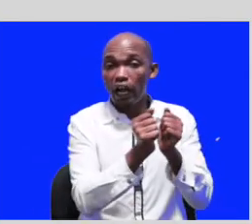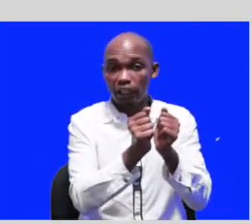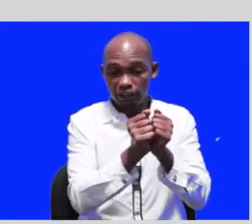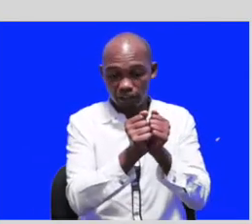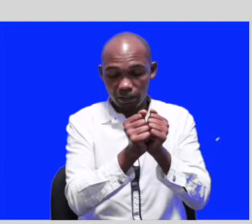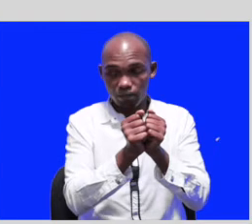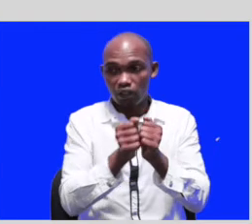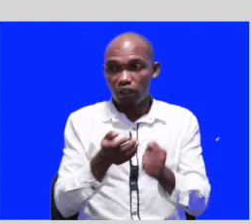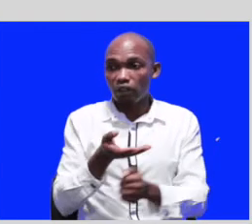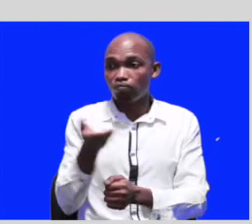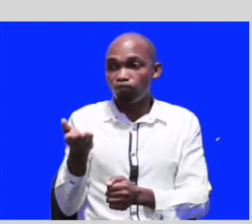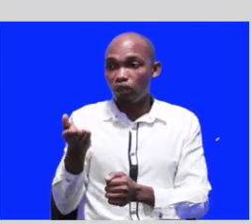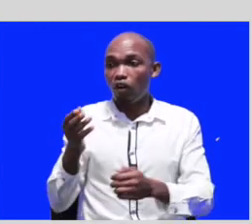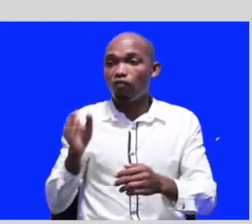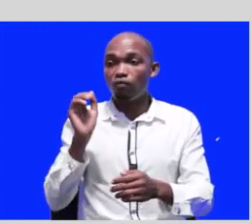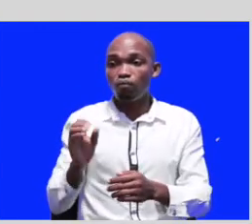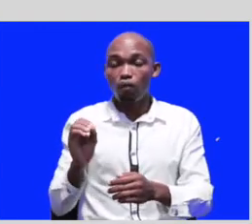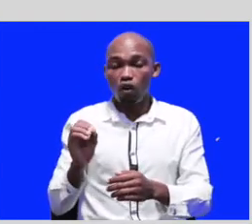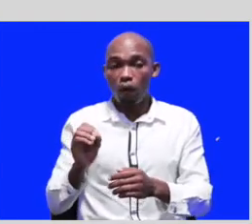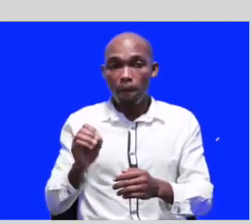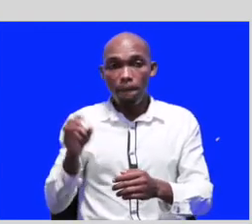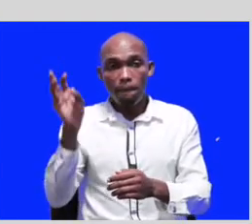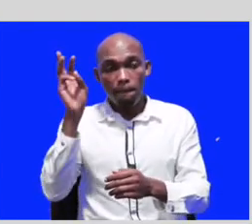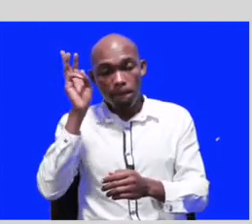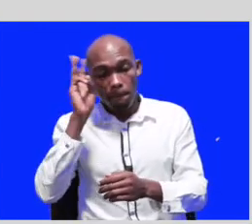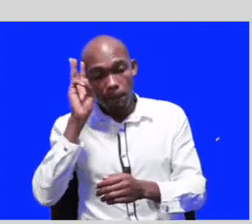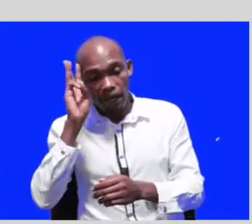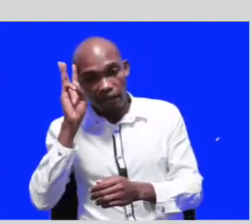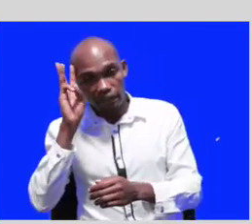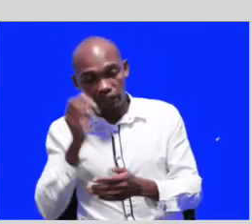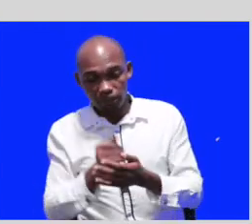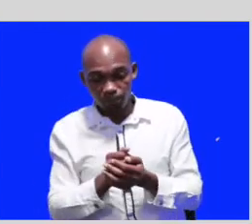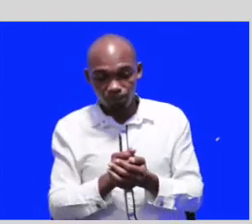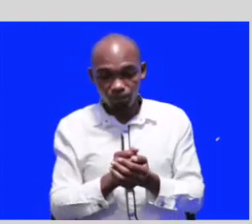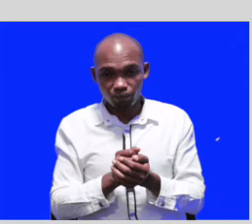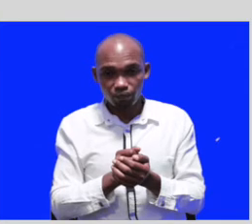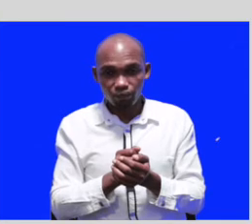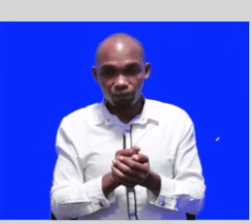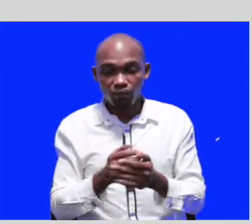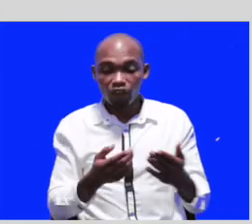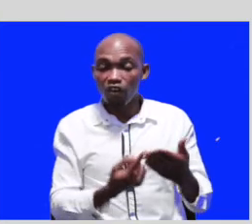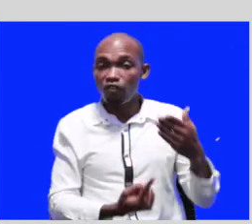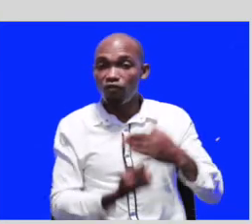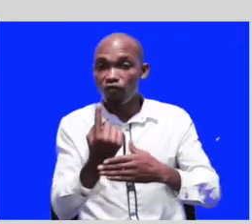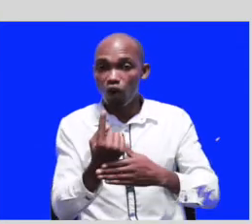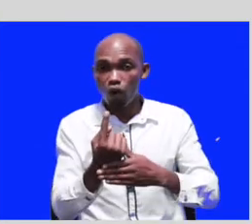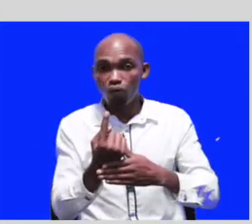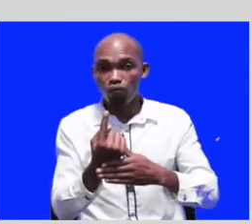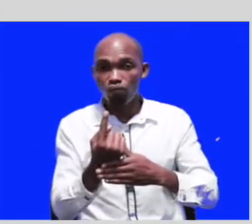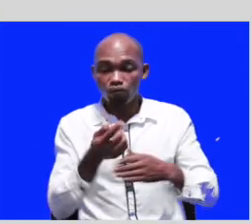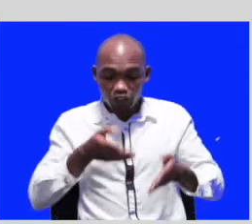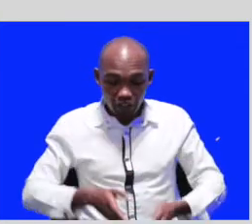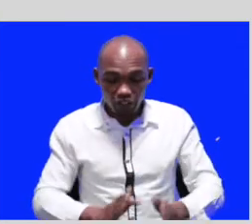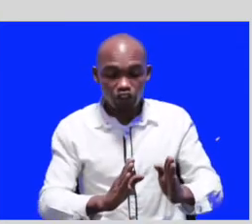offspring than parents. However, the number of adult organisms remains generally stable from generation